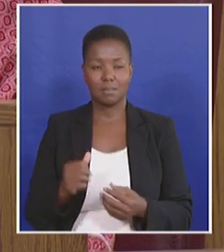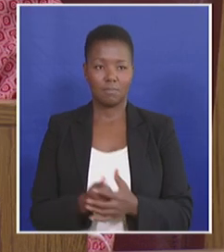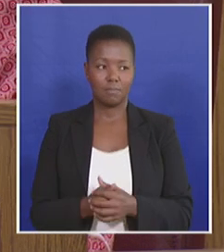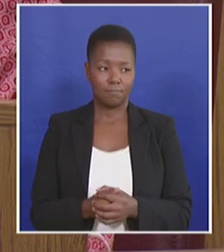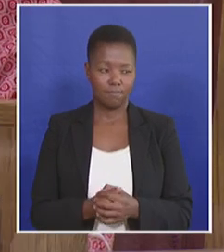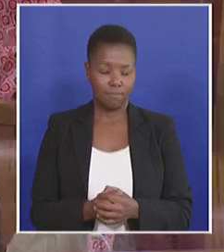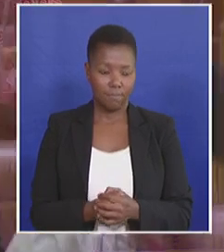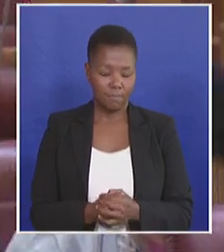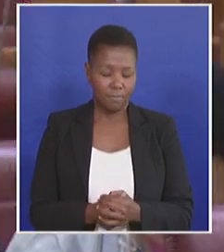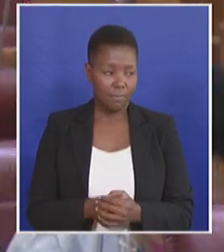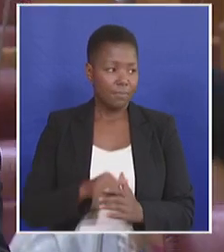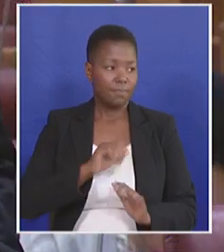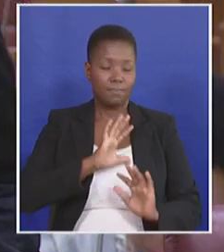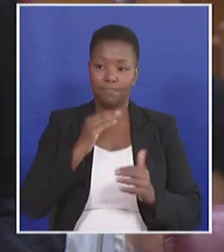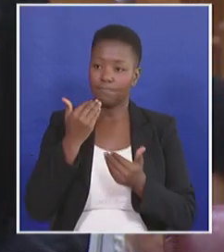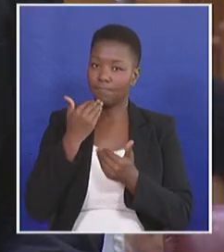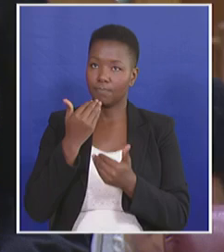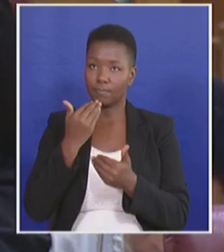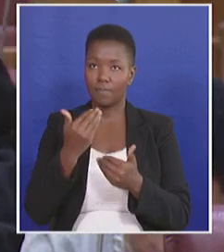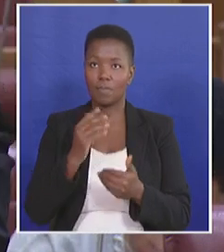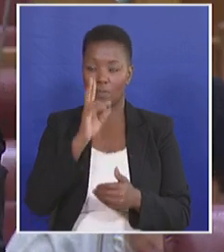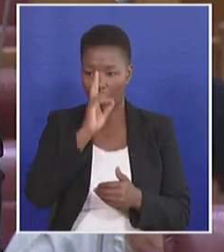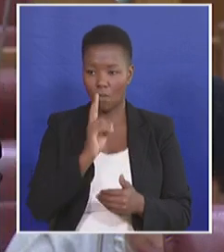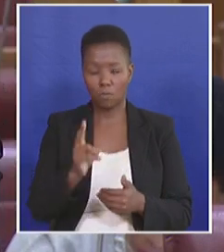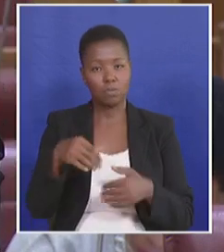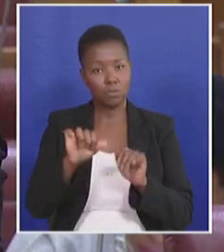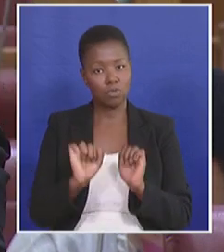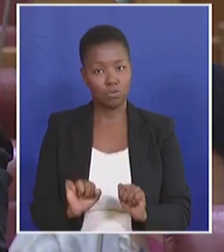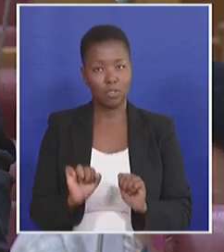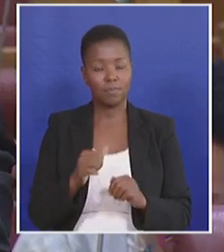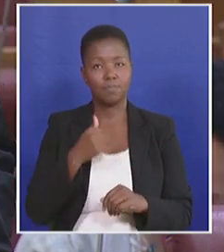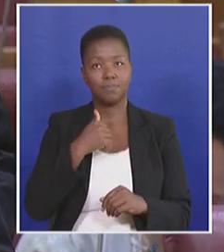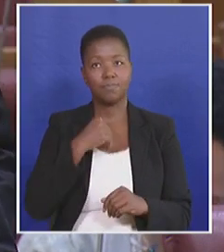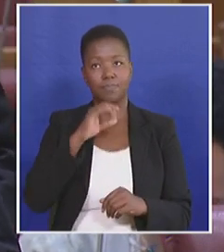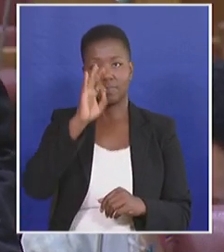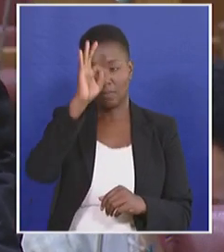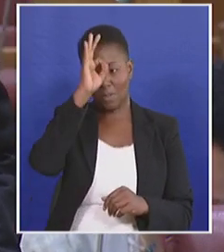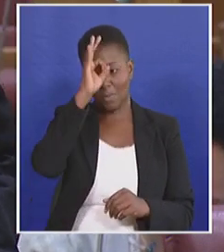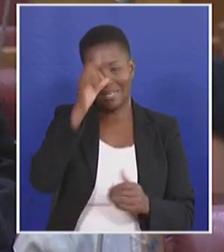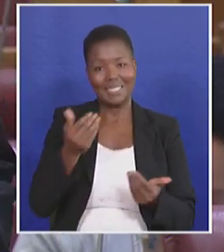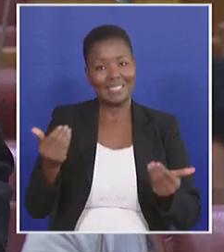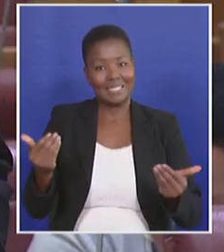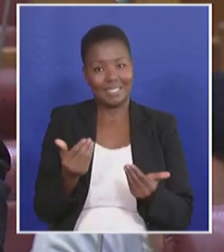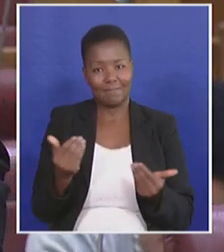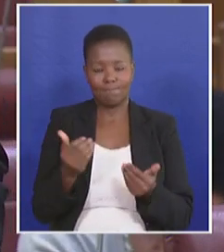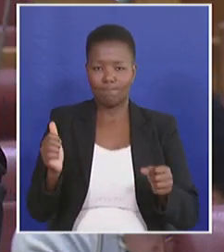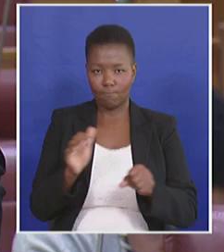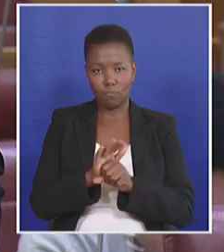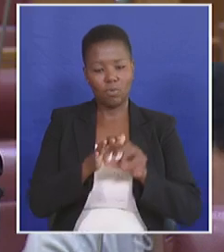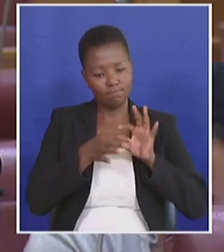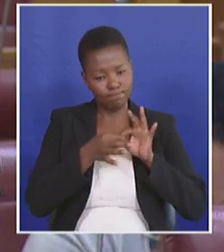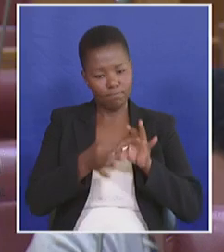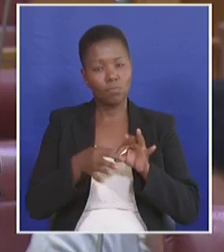Thank you very much, Honorable Chairperson. The South African Police Service is fully committed to continuous